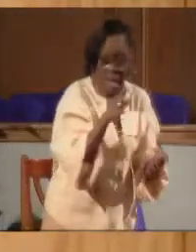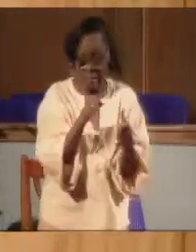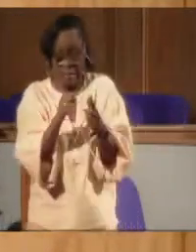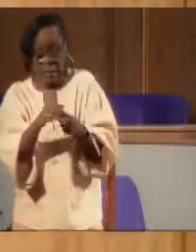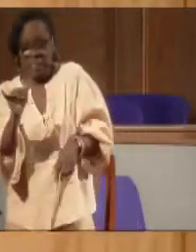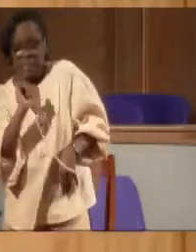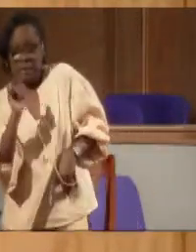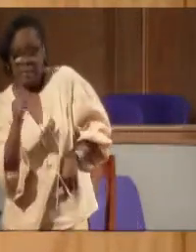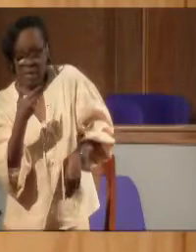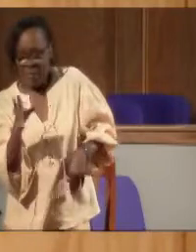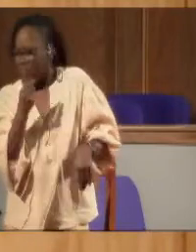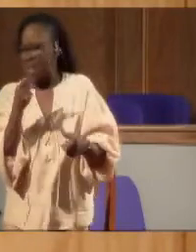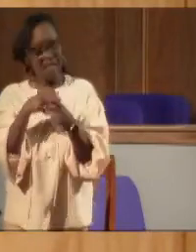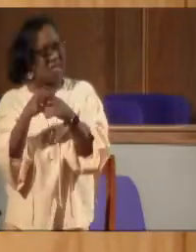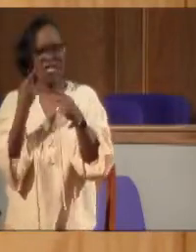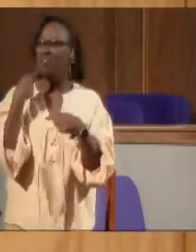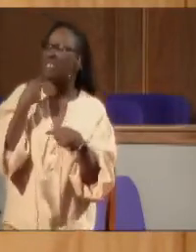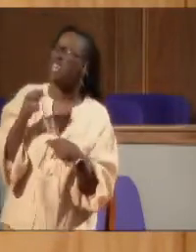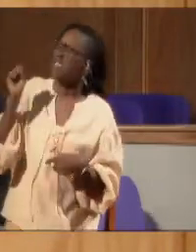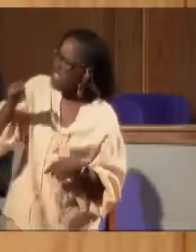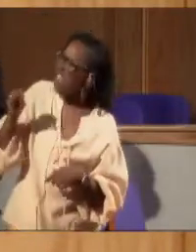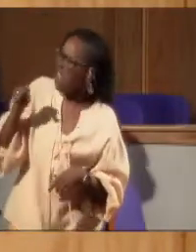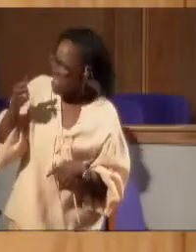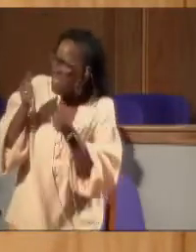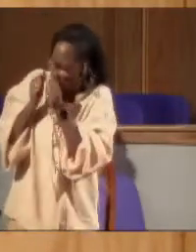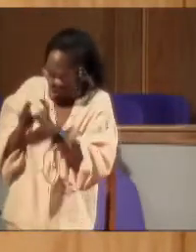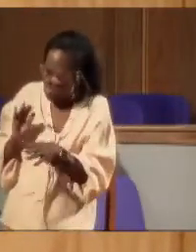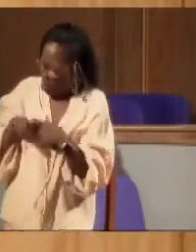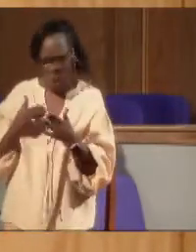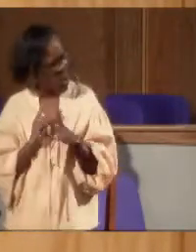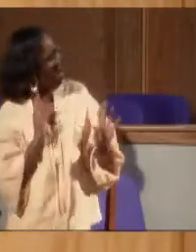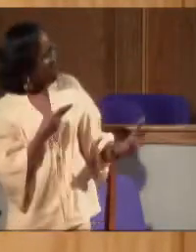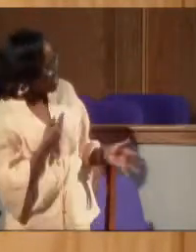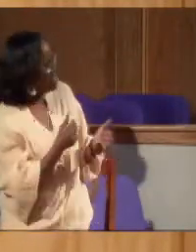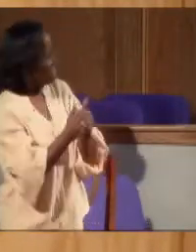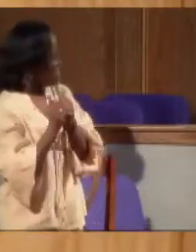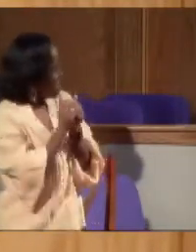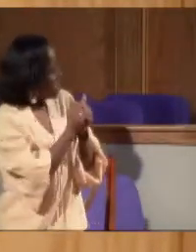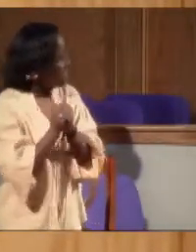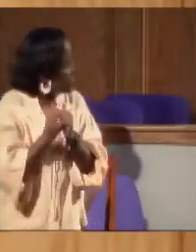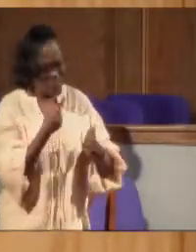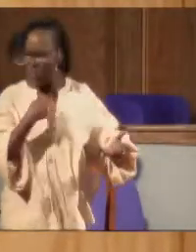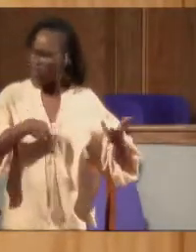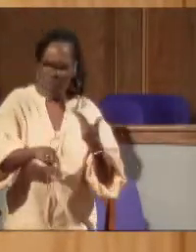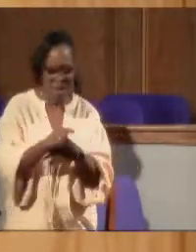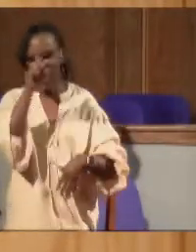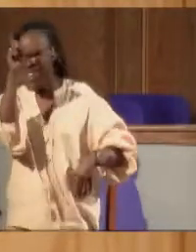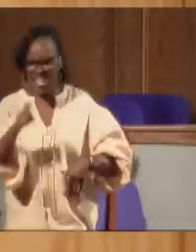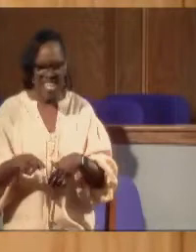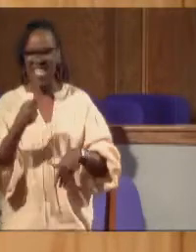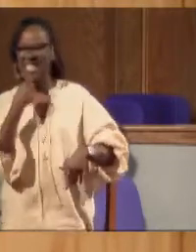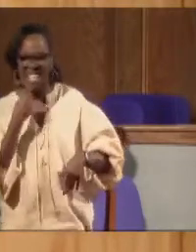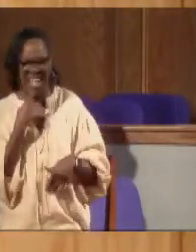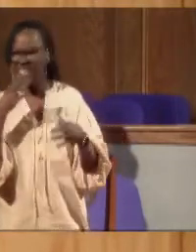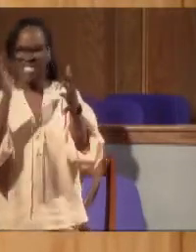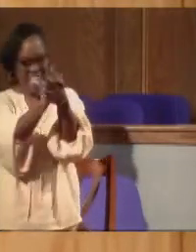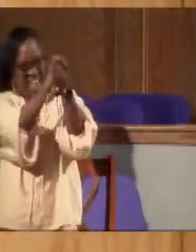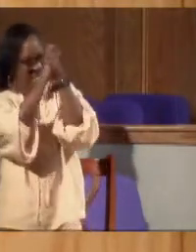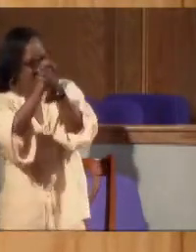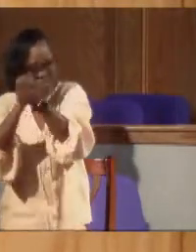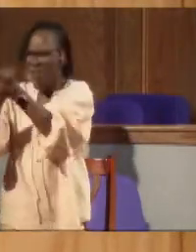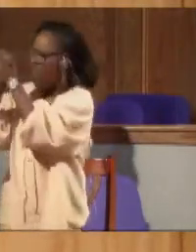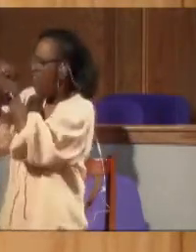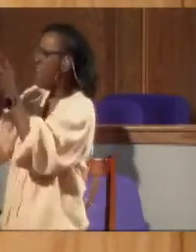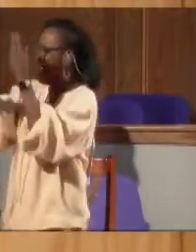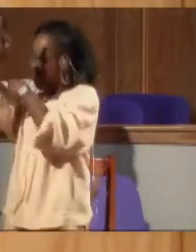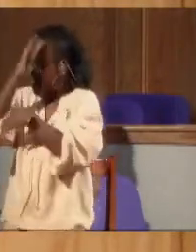thing. And all of a sudden, you start to say, yeah, he blessed all of us together. We might as well just celebrate God in